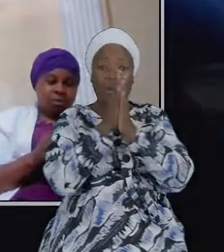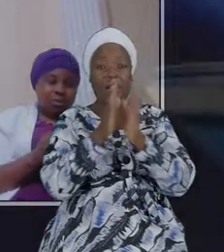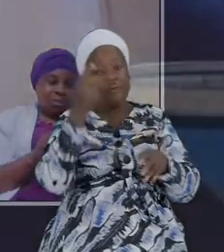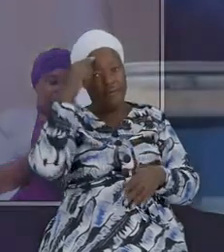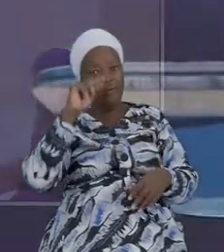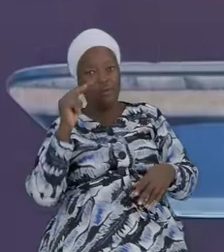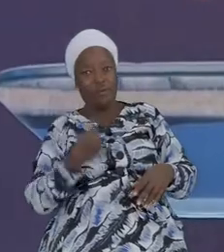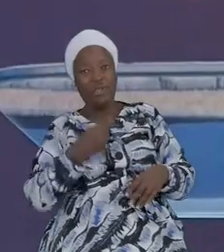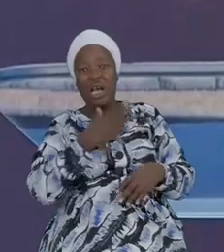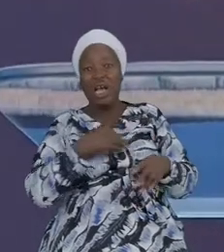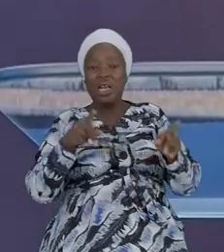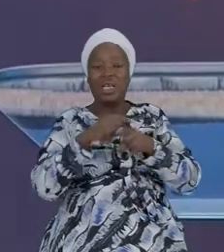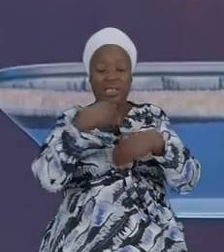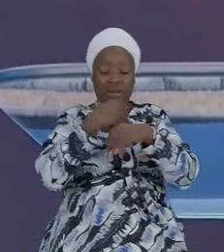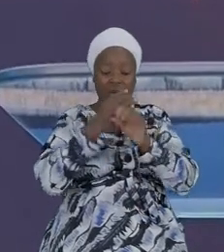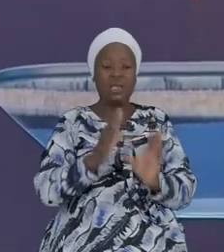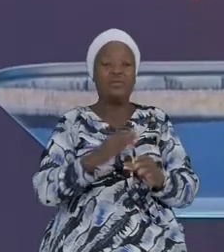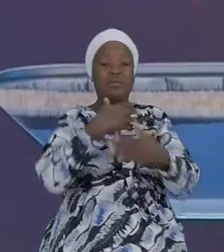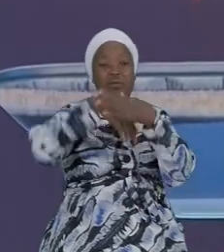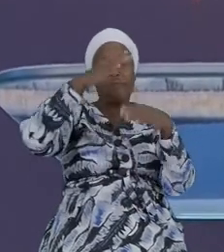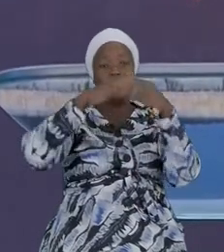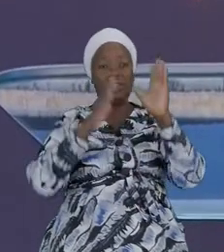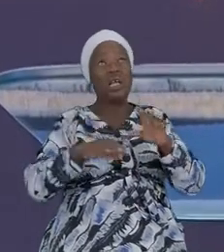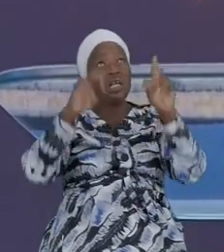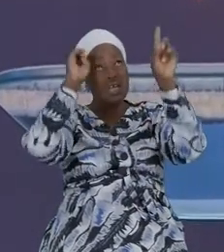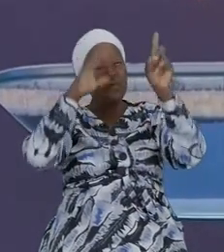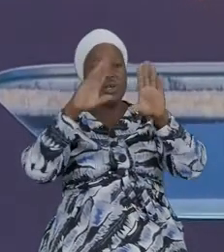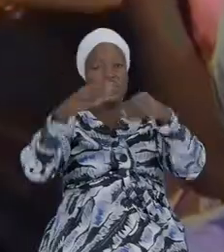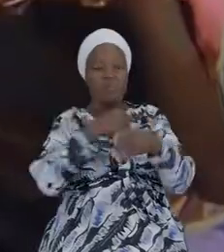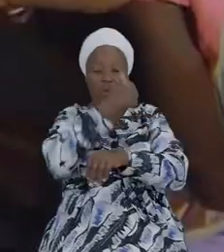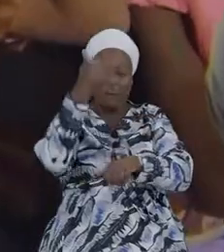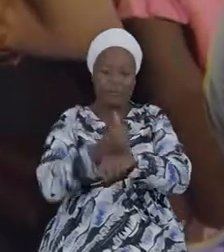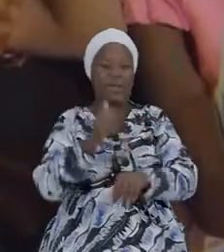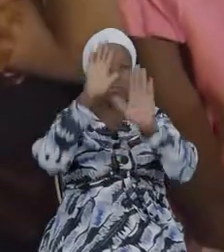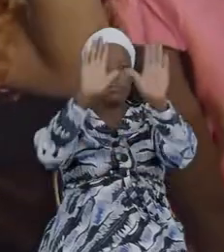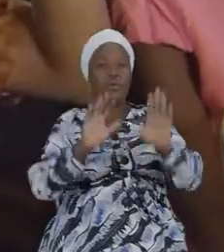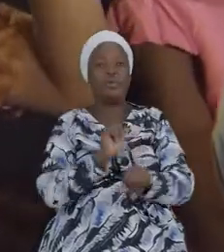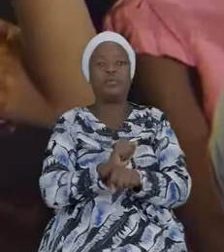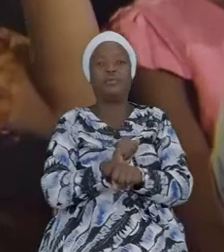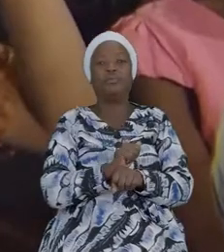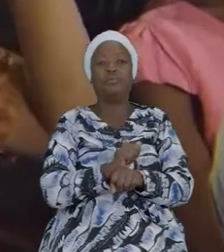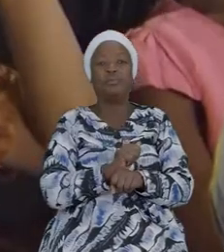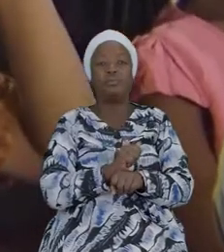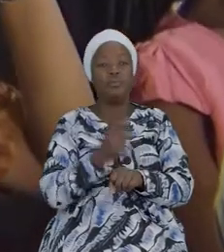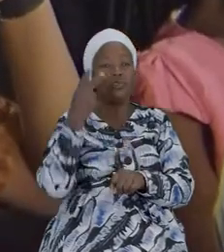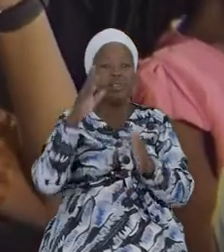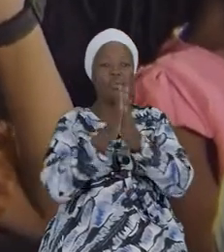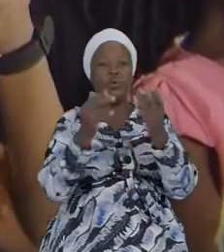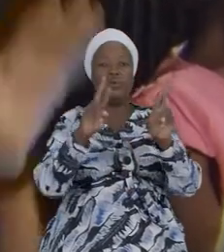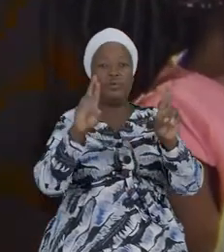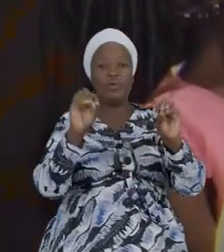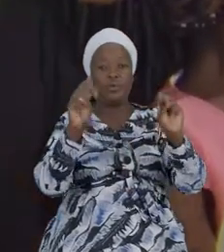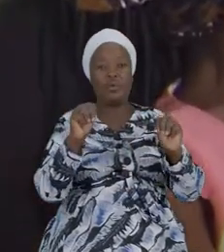And as the creative comforter, he'll give you confirmed miracle. Look at Romans